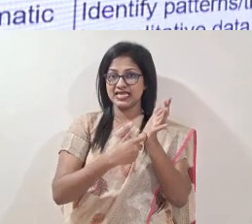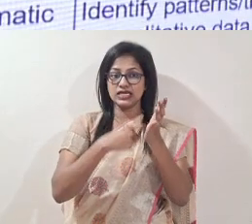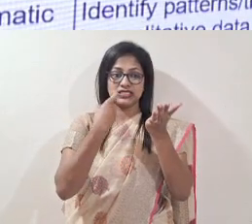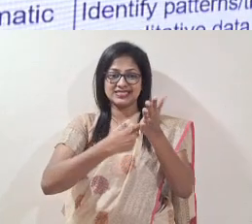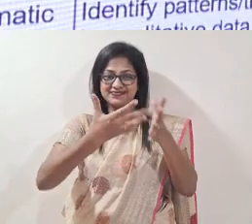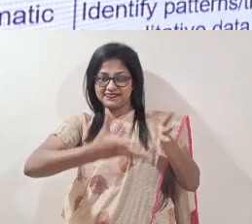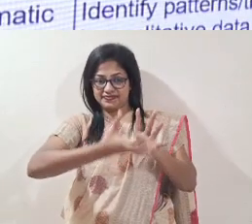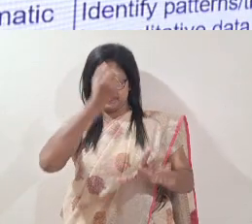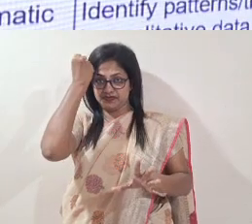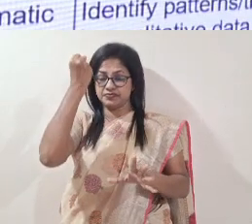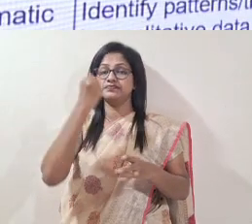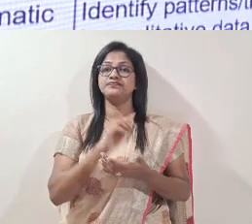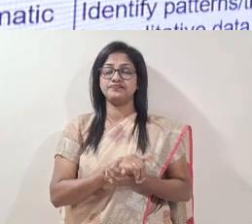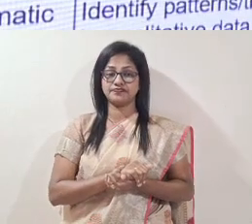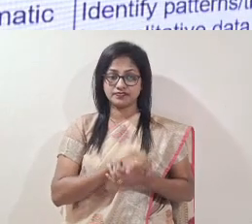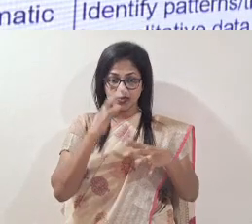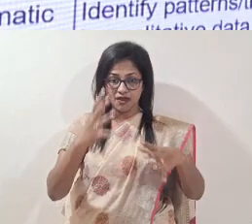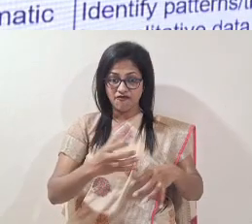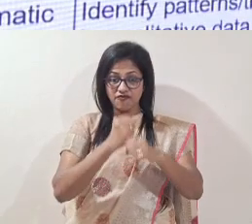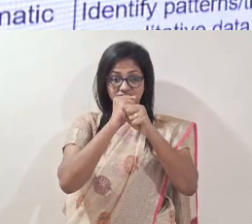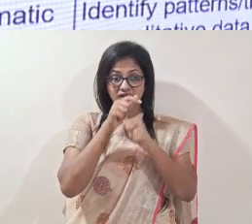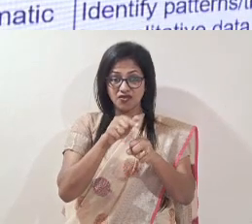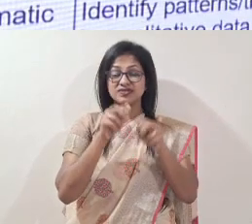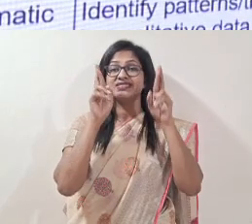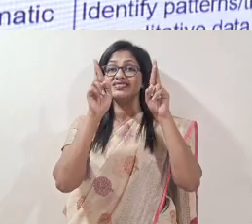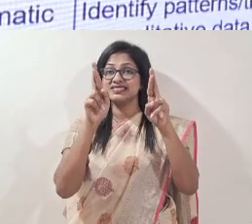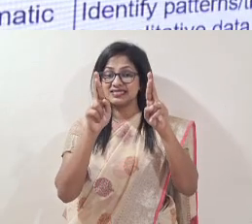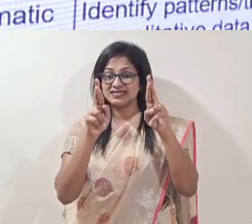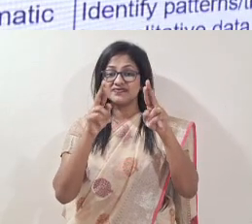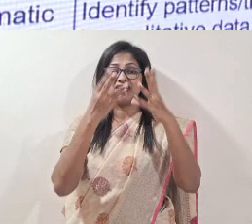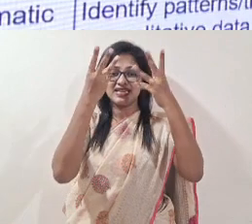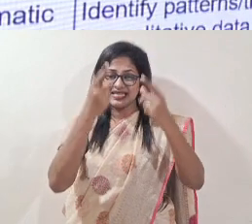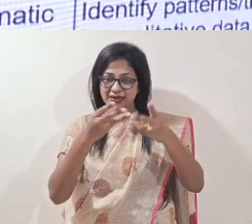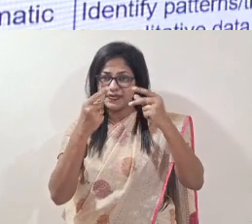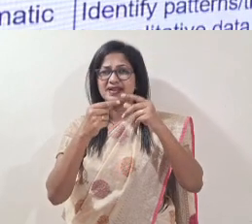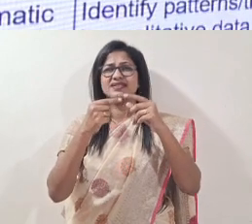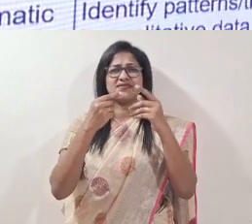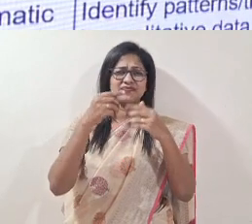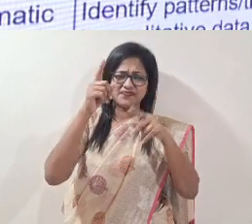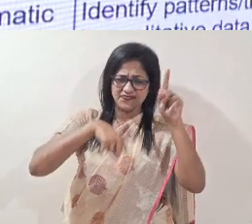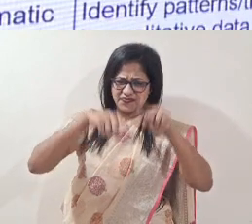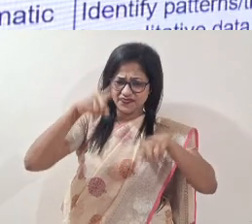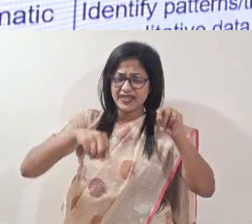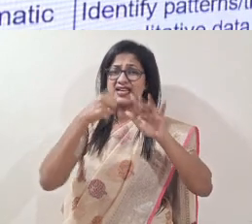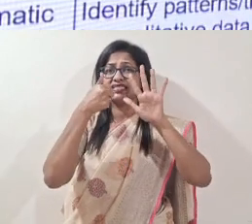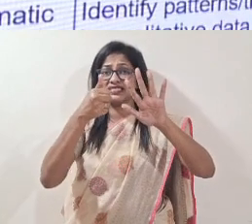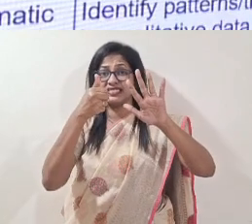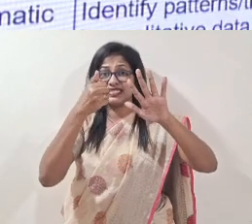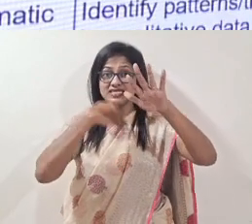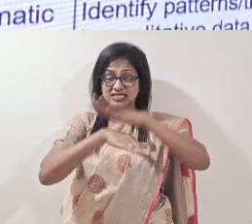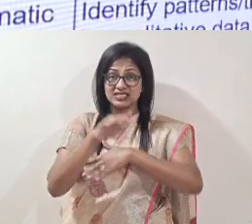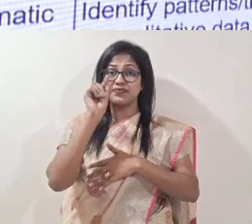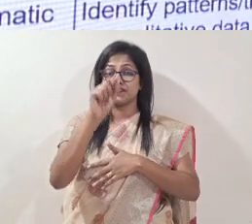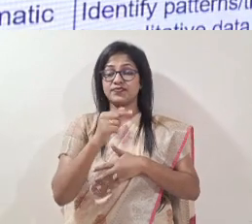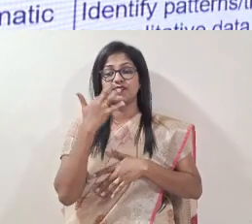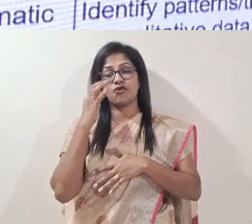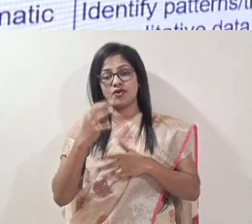and we found out the decreased use of significant predictor. Then we did a thematic analysis and 6 major themes